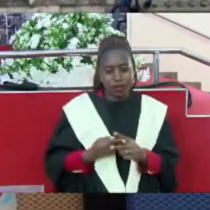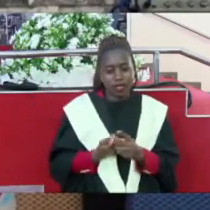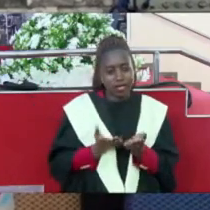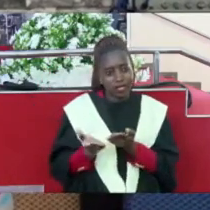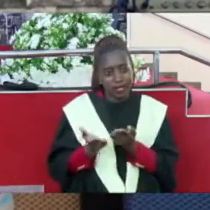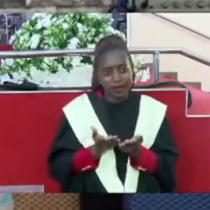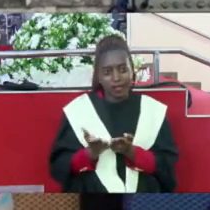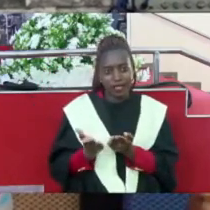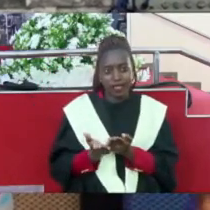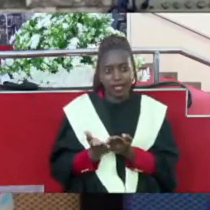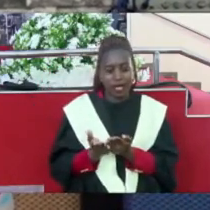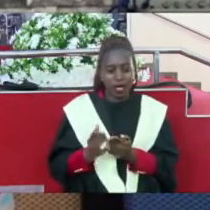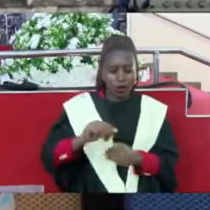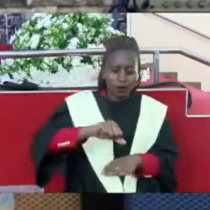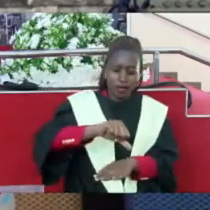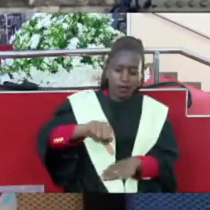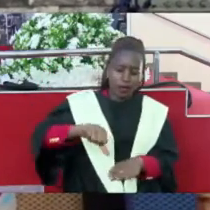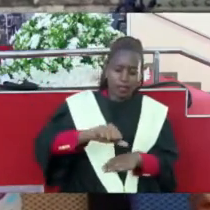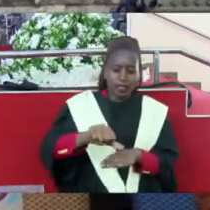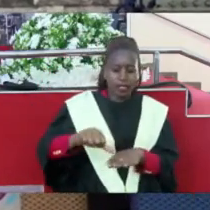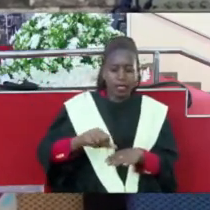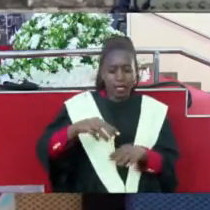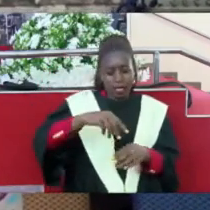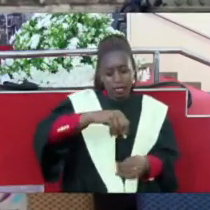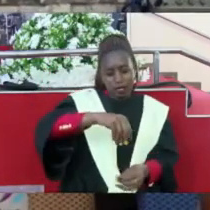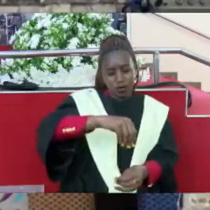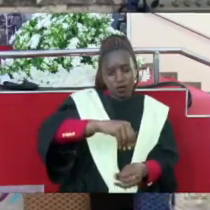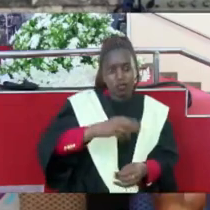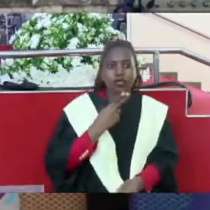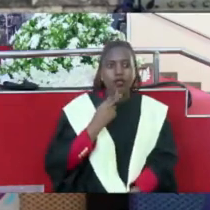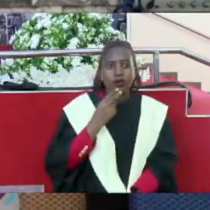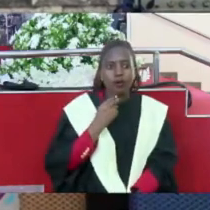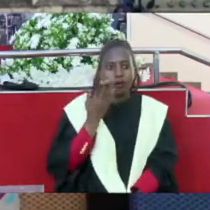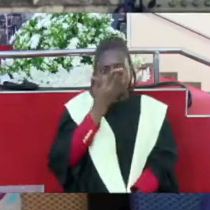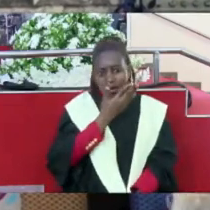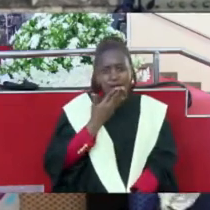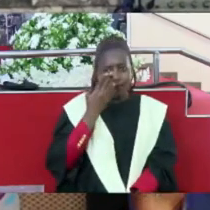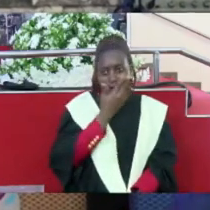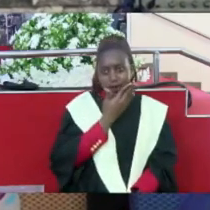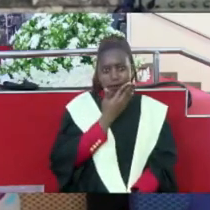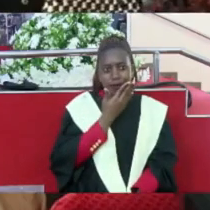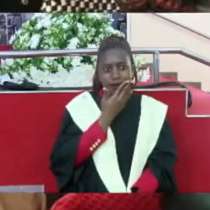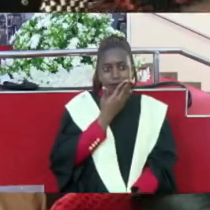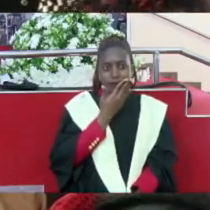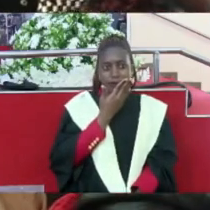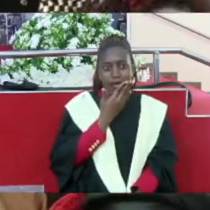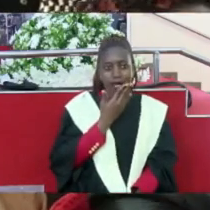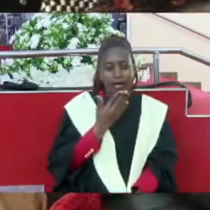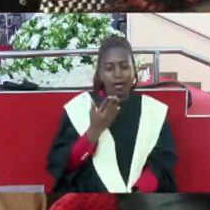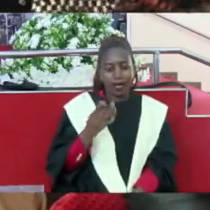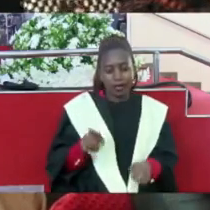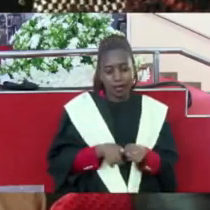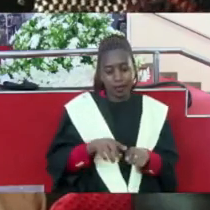to purify. Anatakasa shumbe. Purifies the salt. Shukari. Purifies the sugar. Maguta. Purifies the mafuta. Motu. Purifies the unga. Na pesa. And